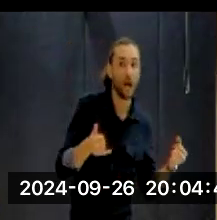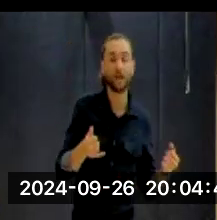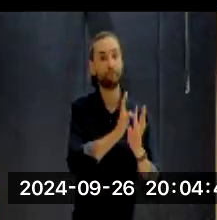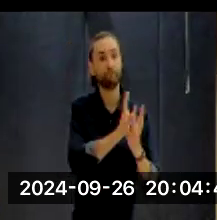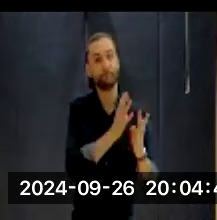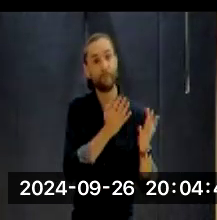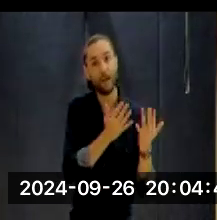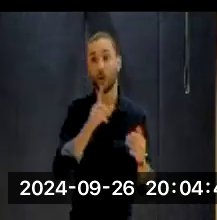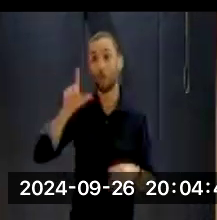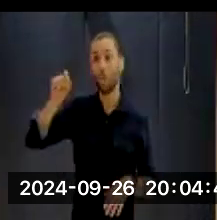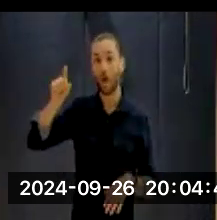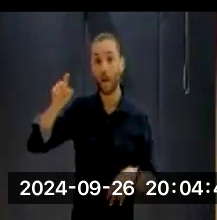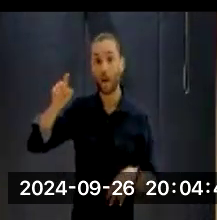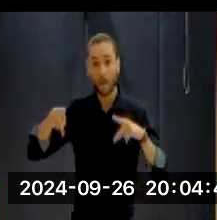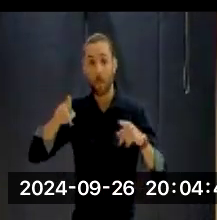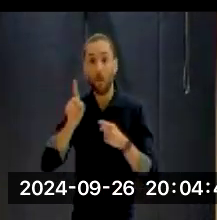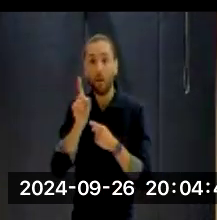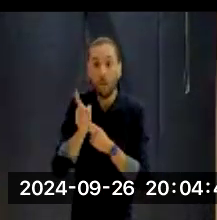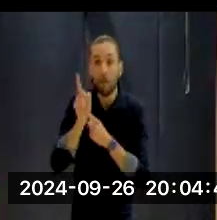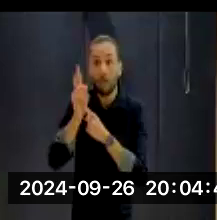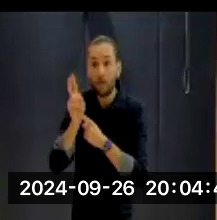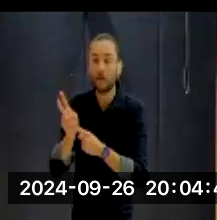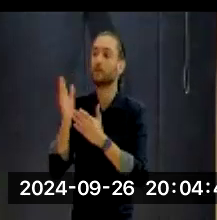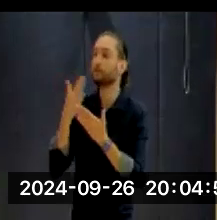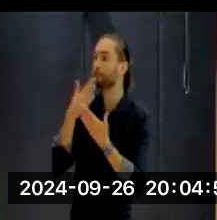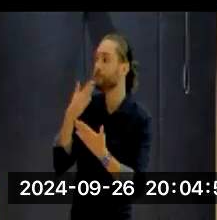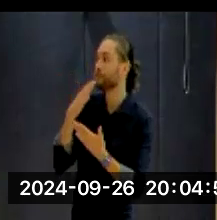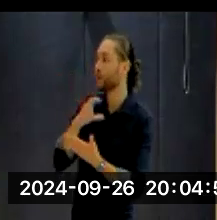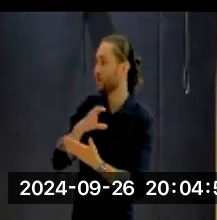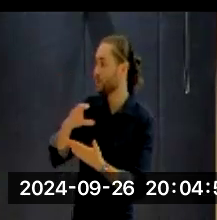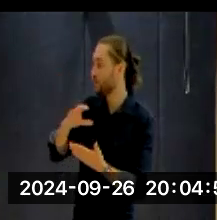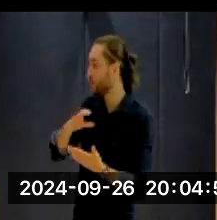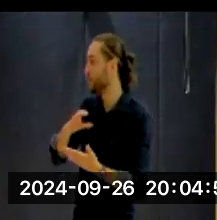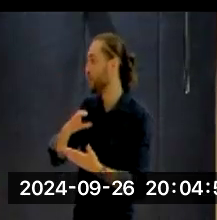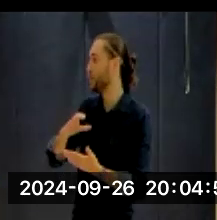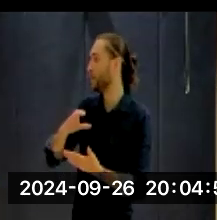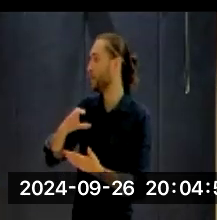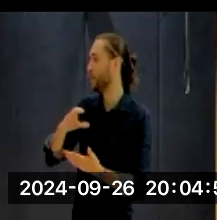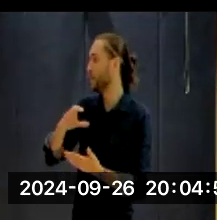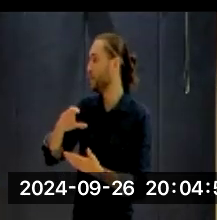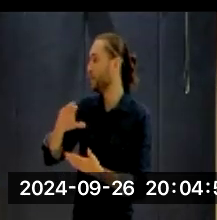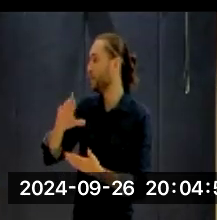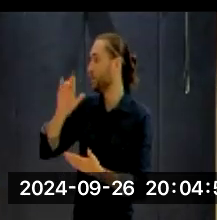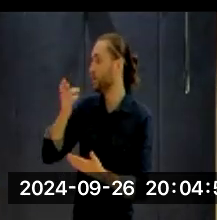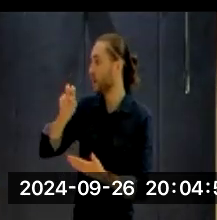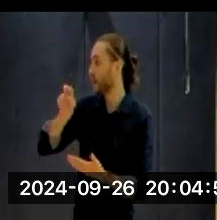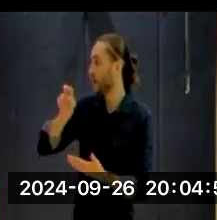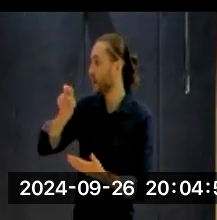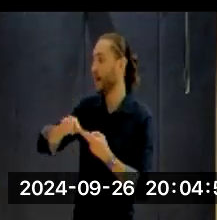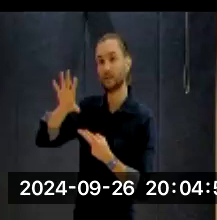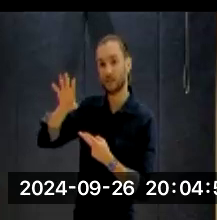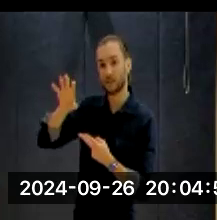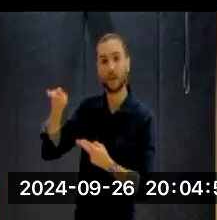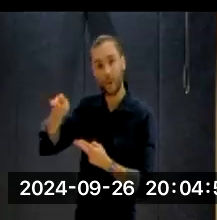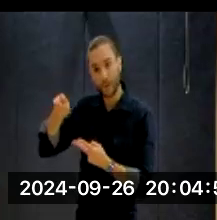two. That's why I want to thank our commissioners, Cuellar and Filer, for doing this. I